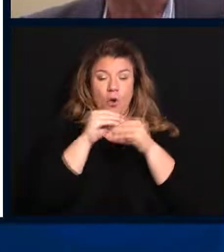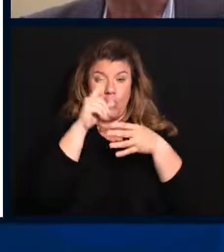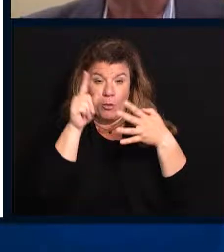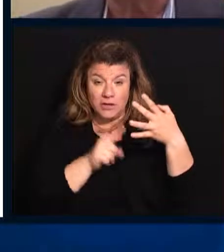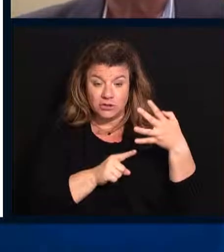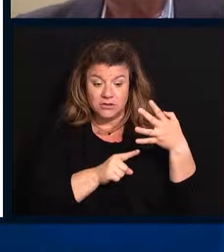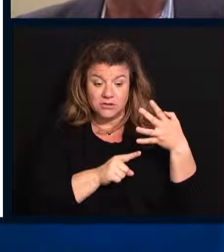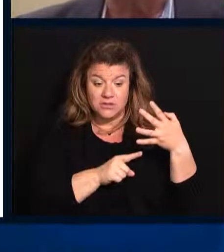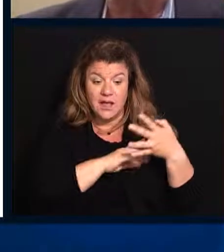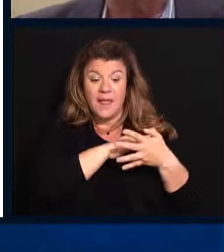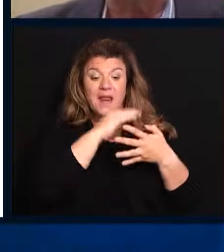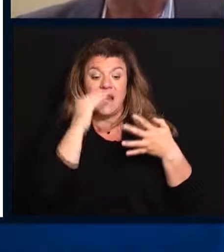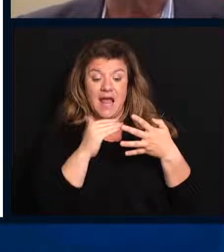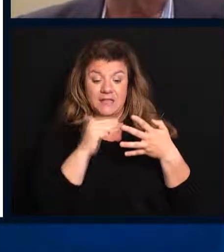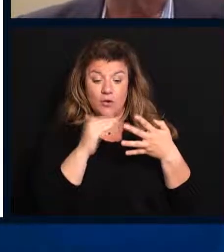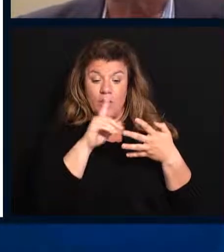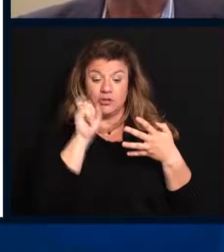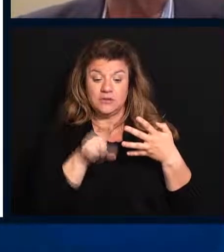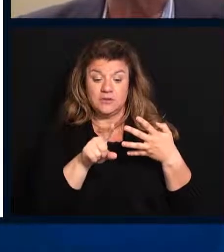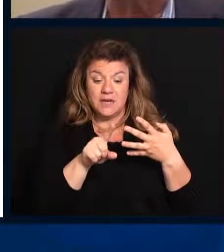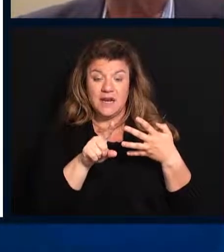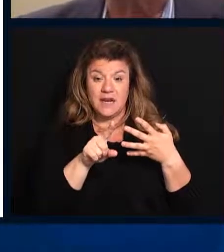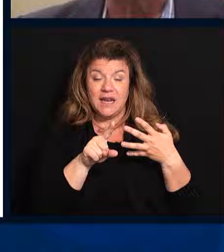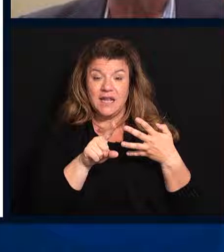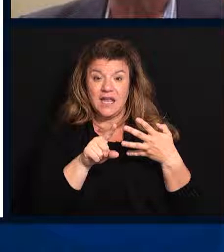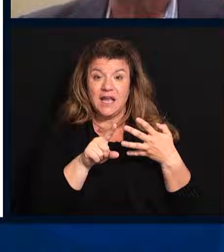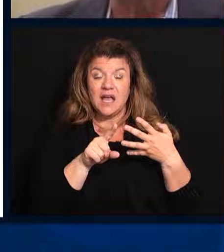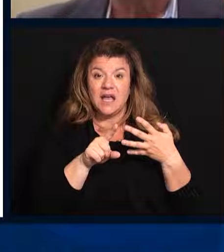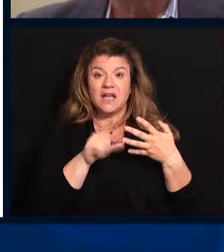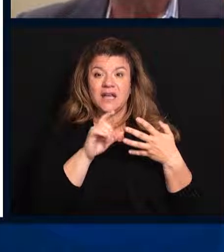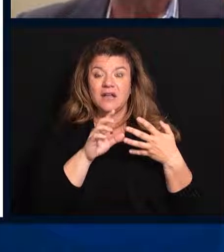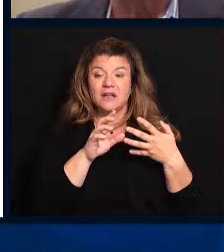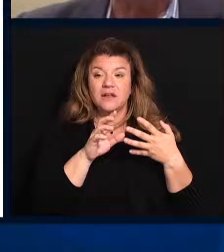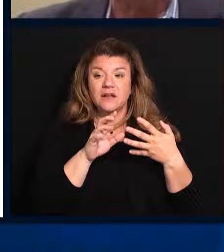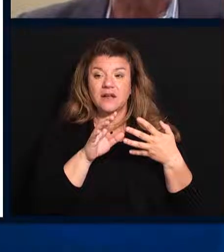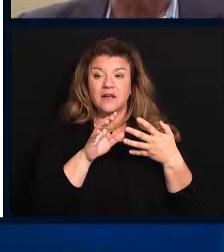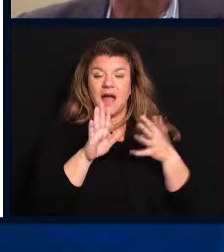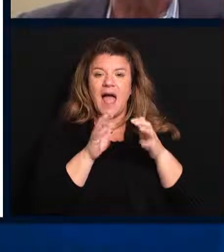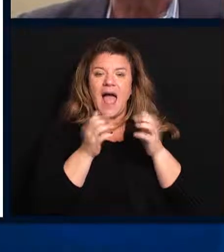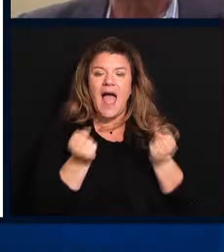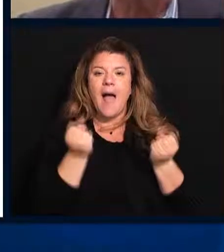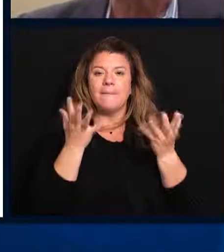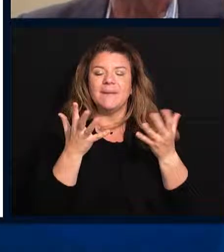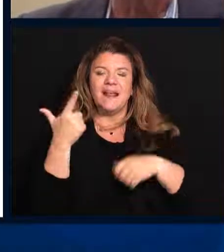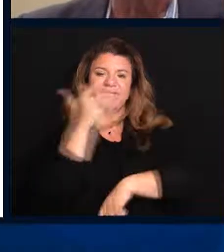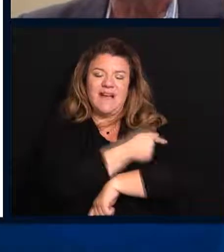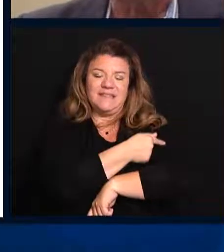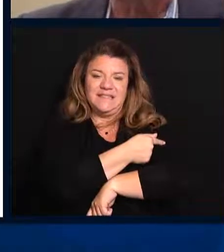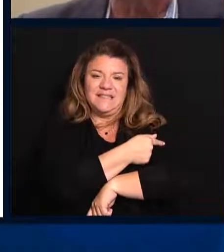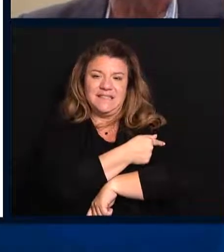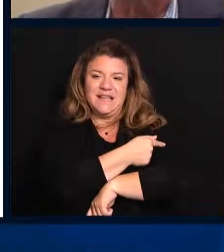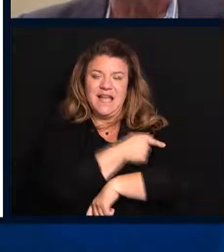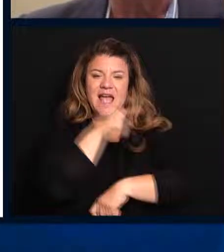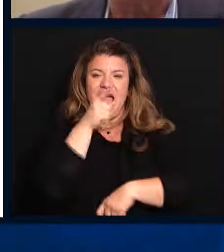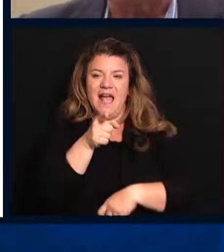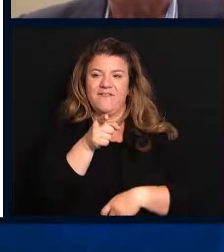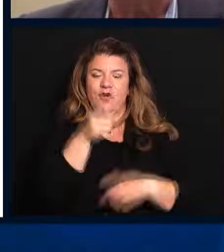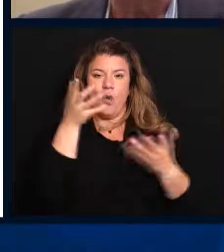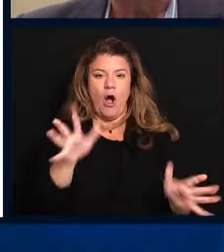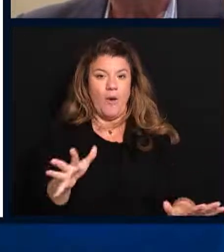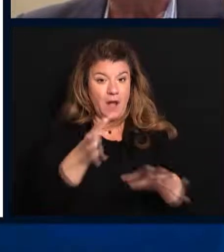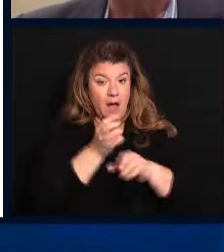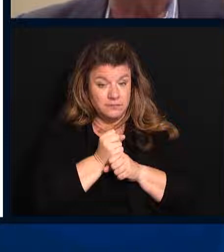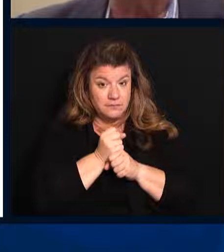slide. And then the next question will be, how many vaccines have you